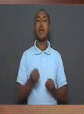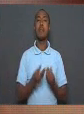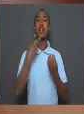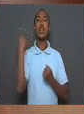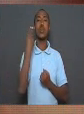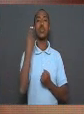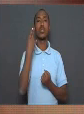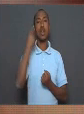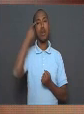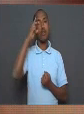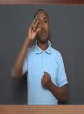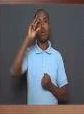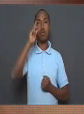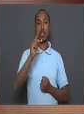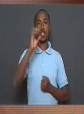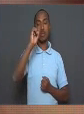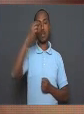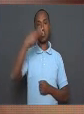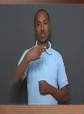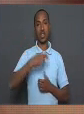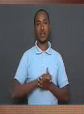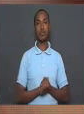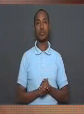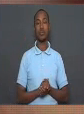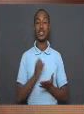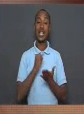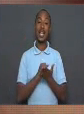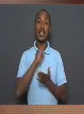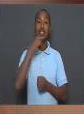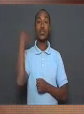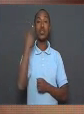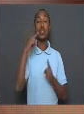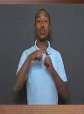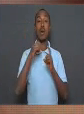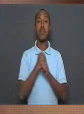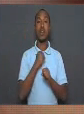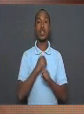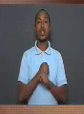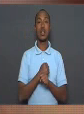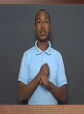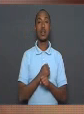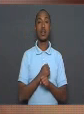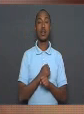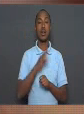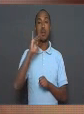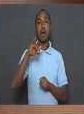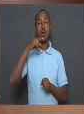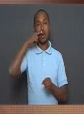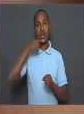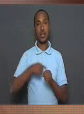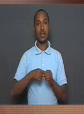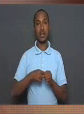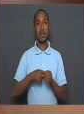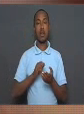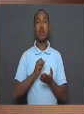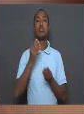for potassium hydroxide. It is used to manufacture biodiesel,